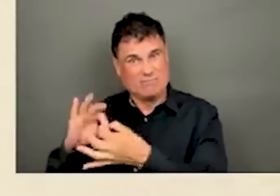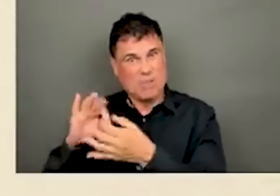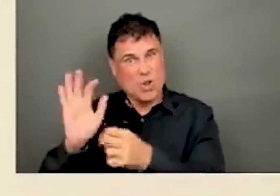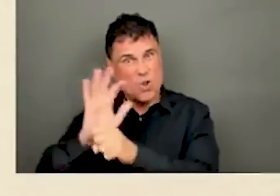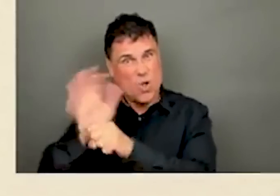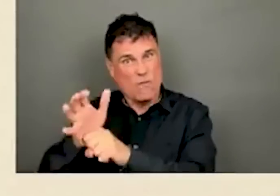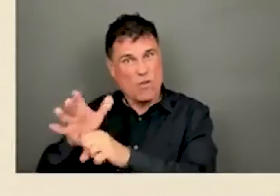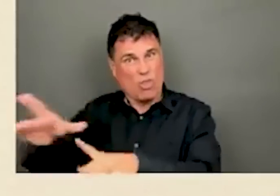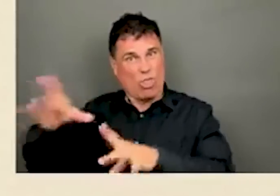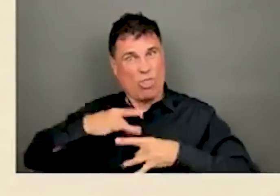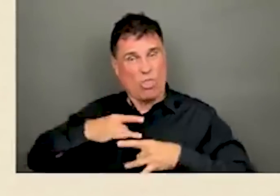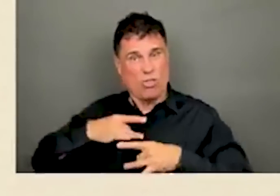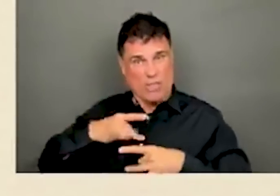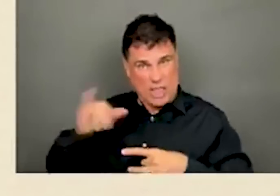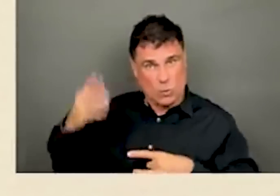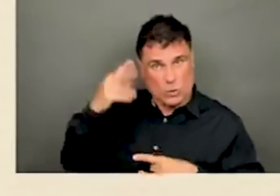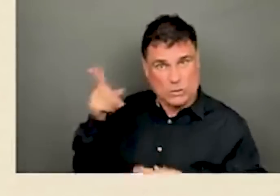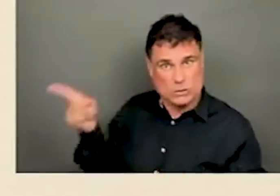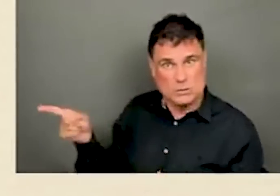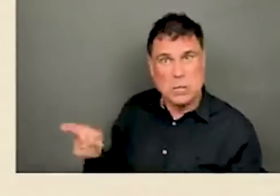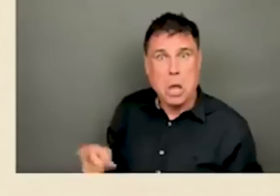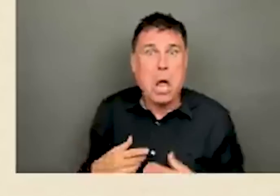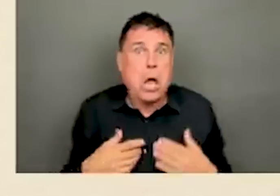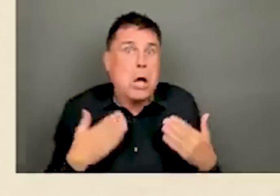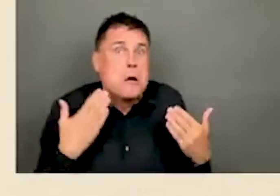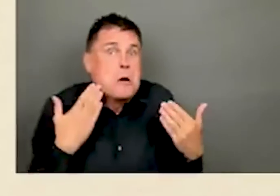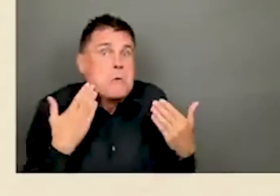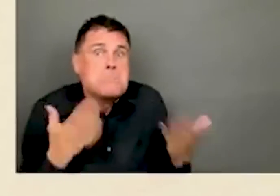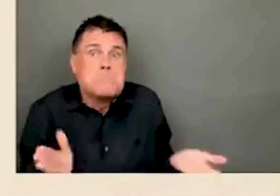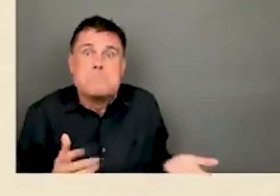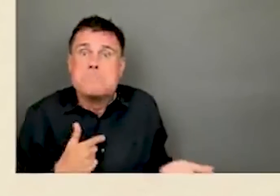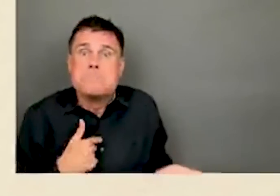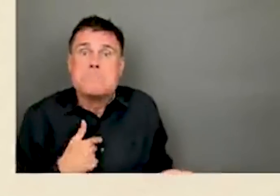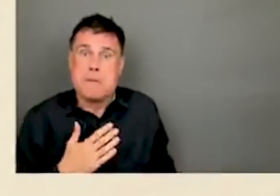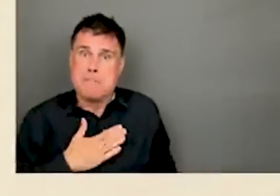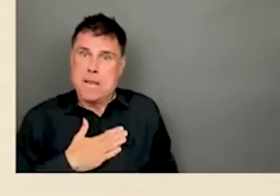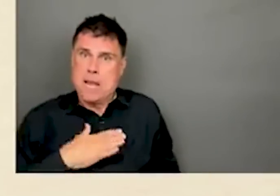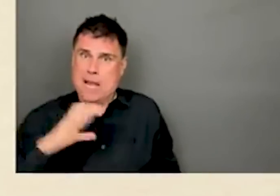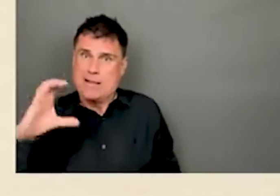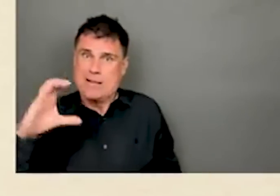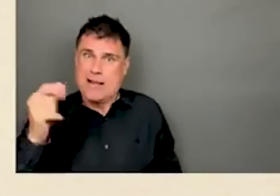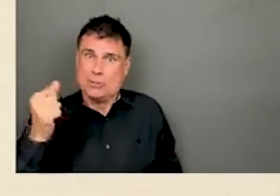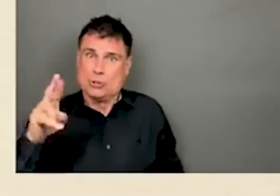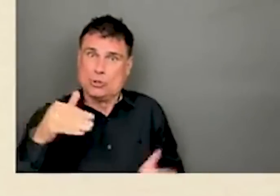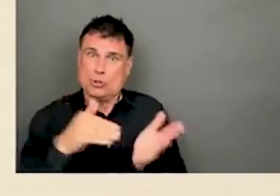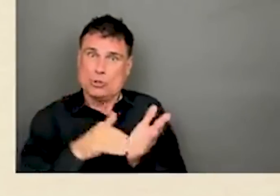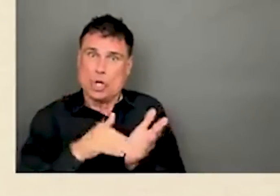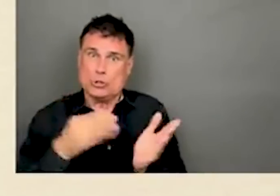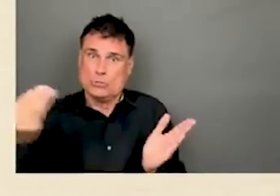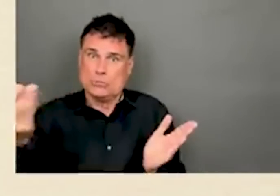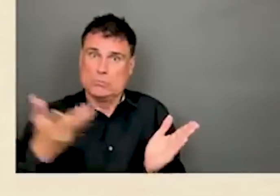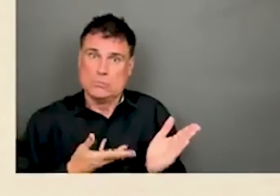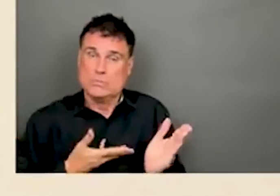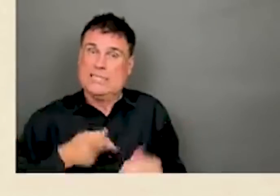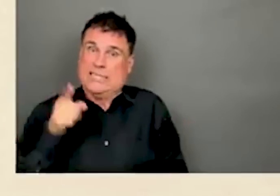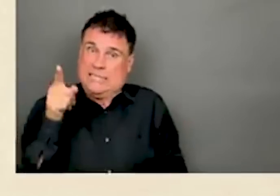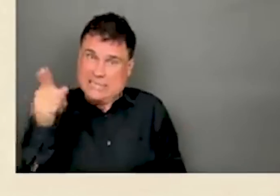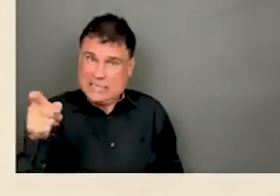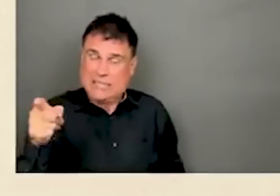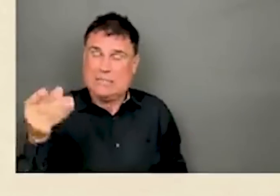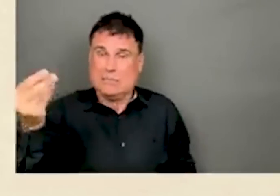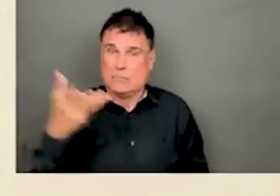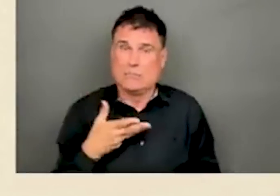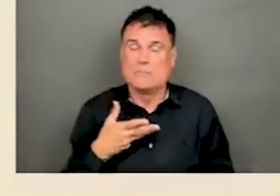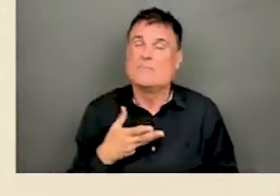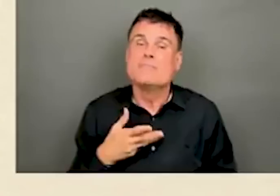my oncologist, who I want the public to know, he says that it's really advantageous to be able to watch